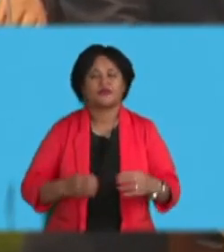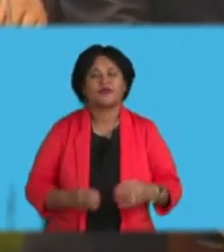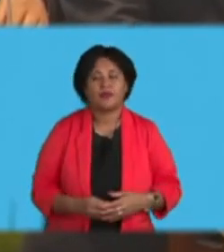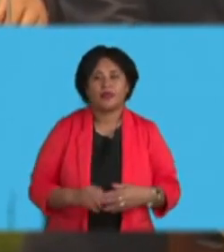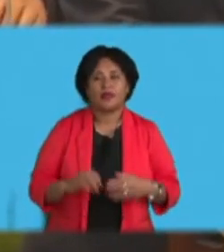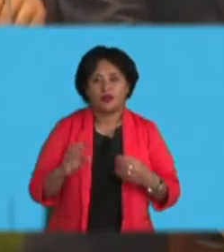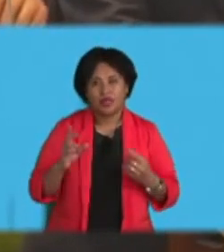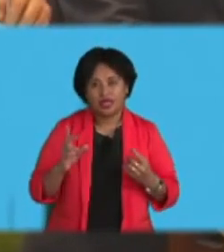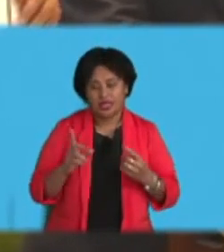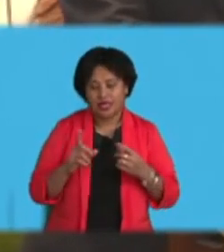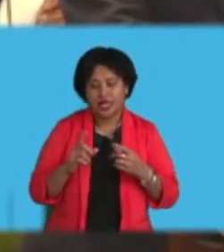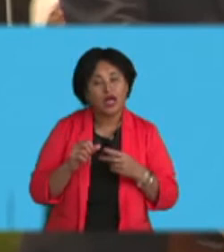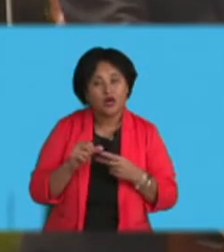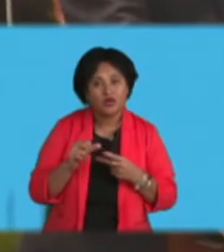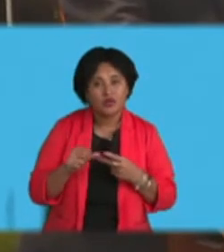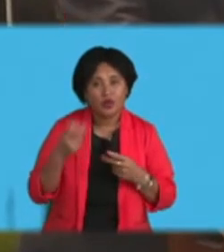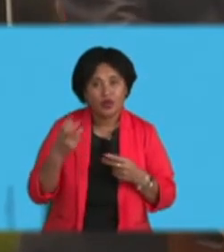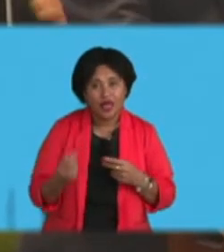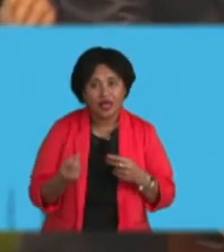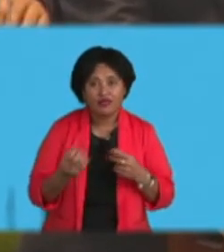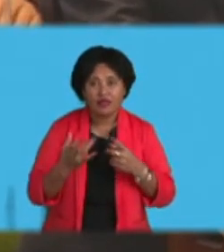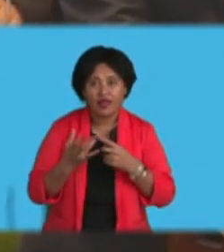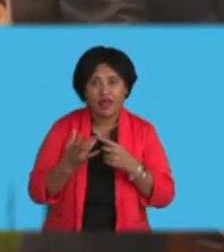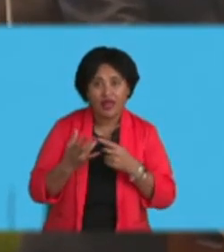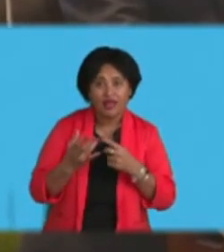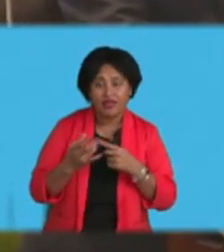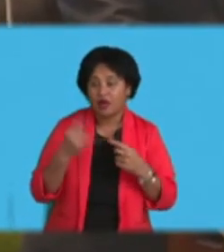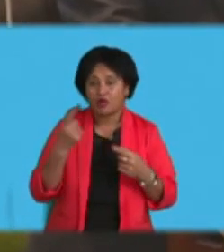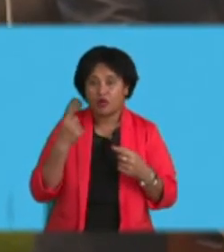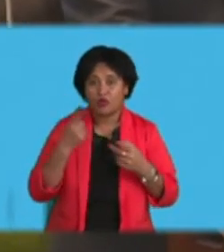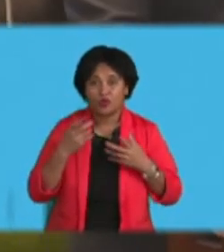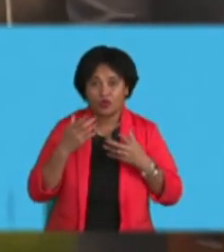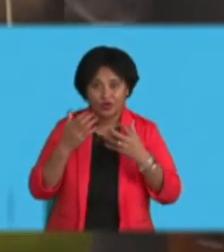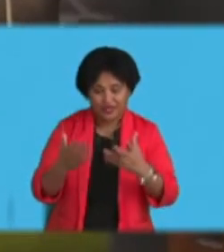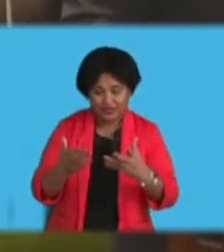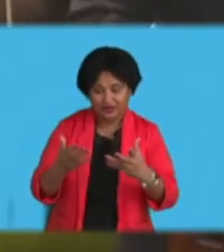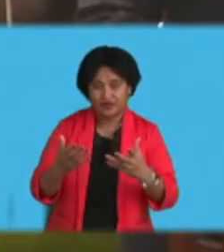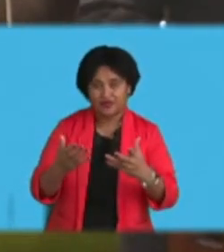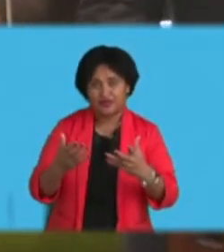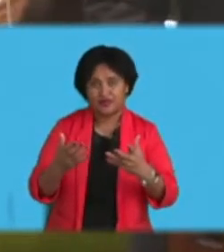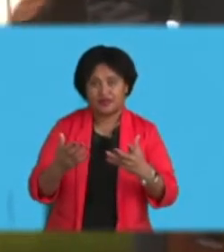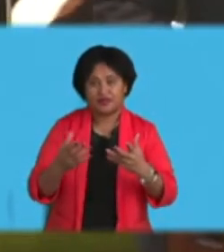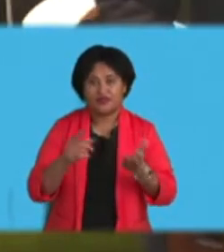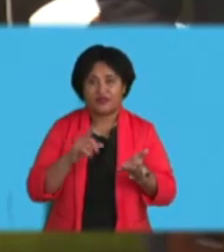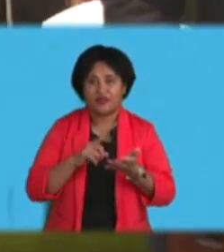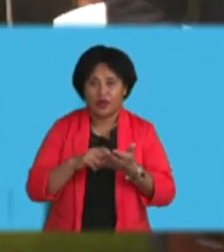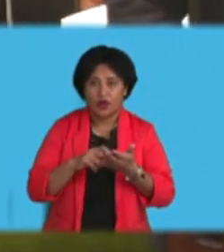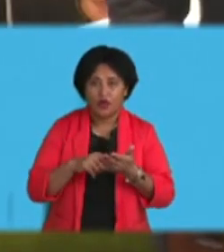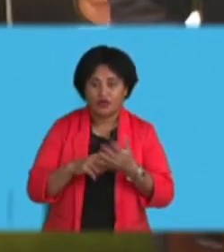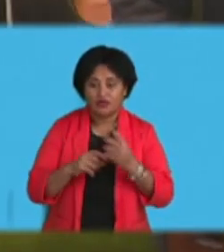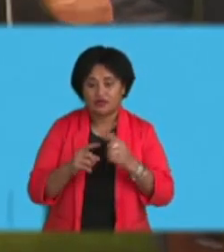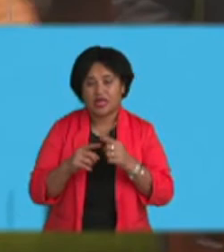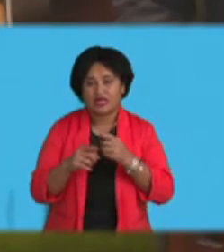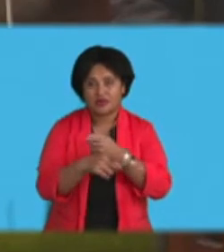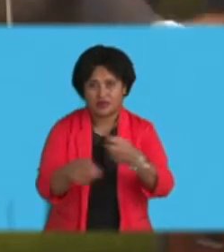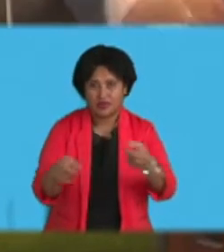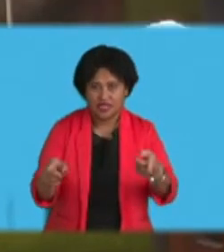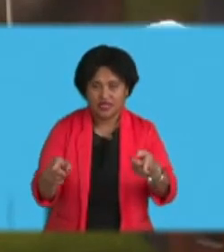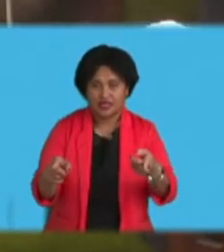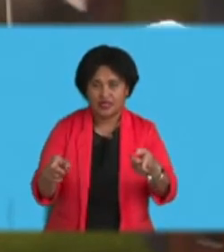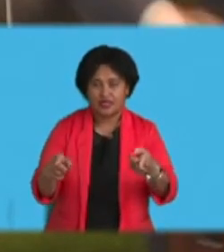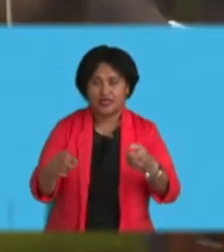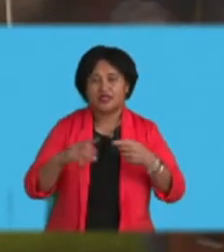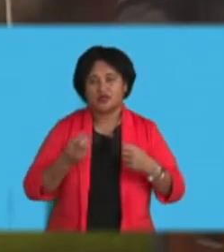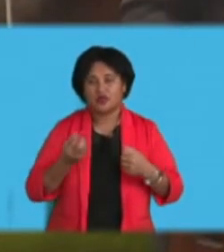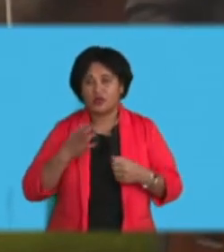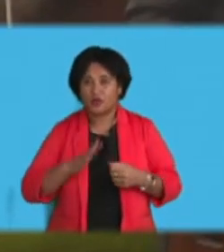is as unfavorable for the issuer as it is for the other market participants. In the reopening, we issue additional